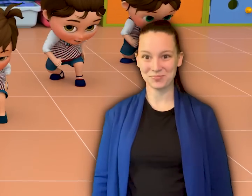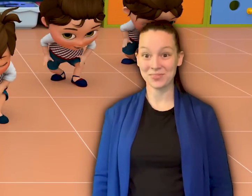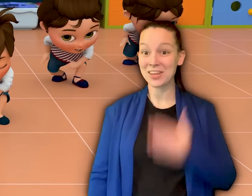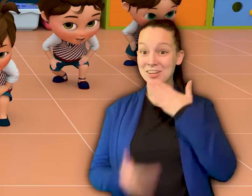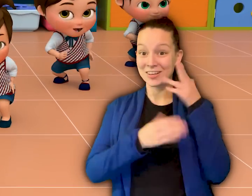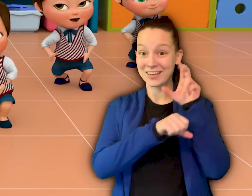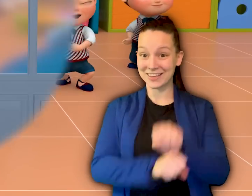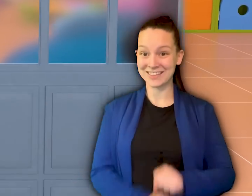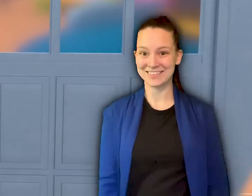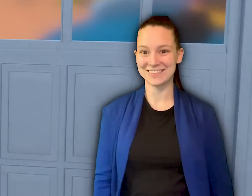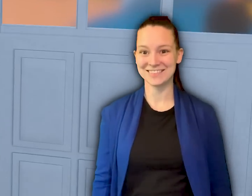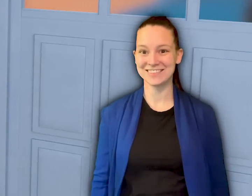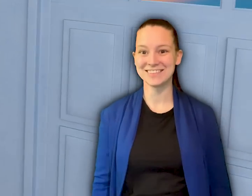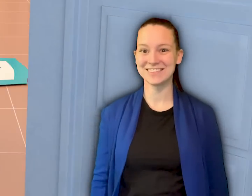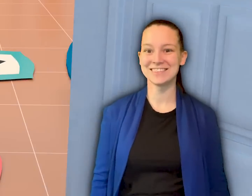good